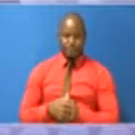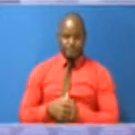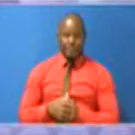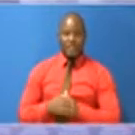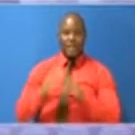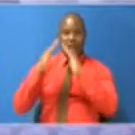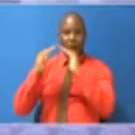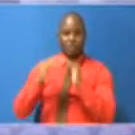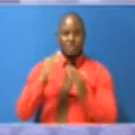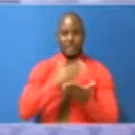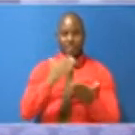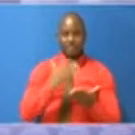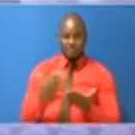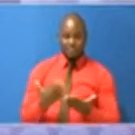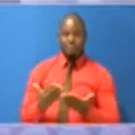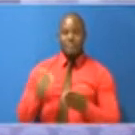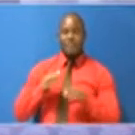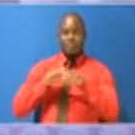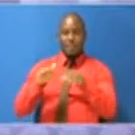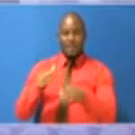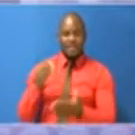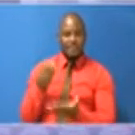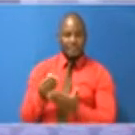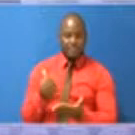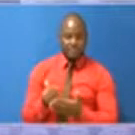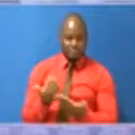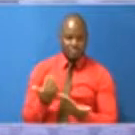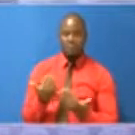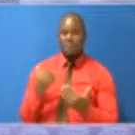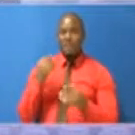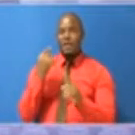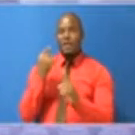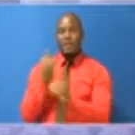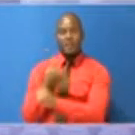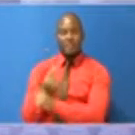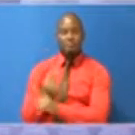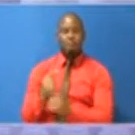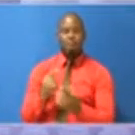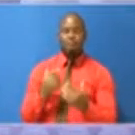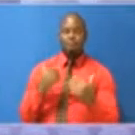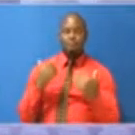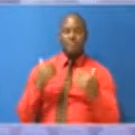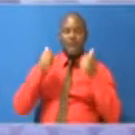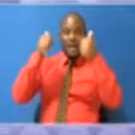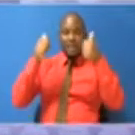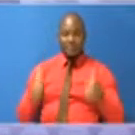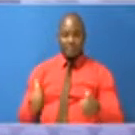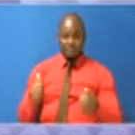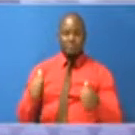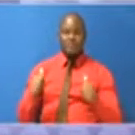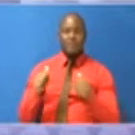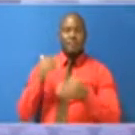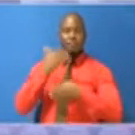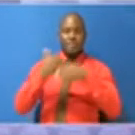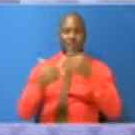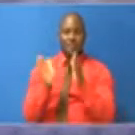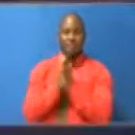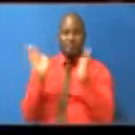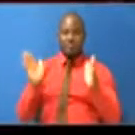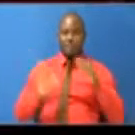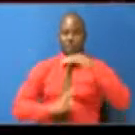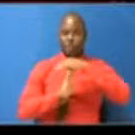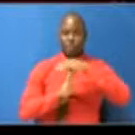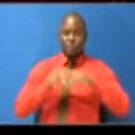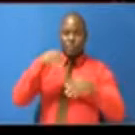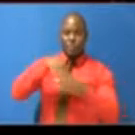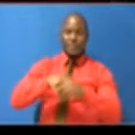land rates parking fees outdoor advertising uh building permits those will be some of the top